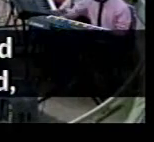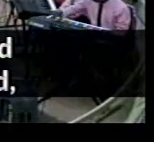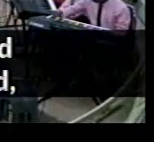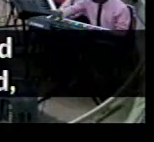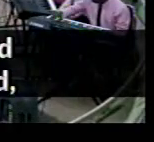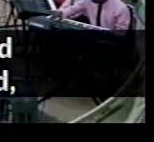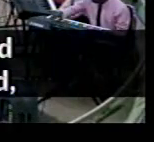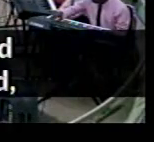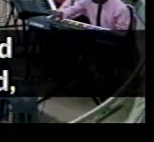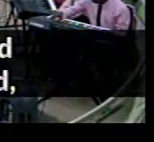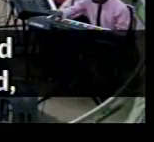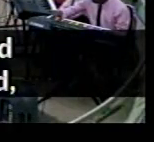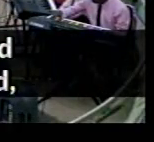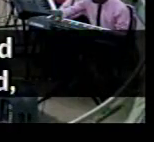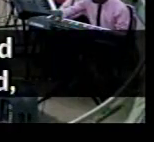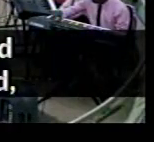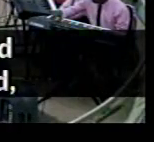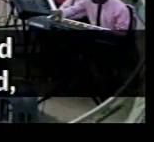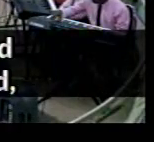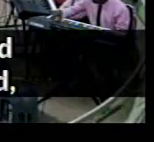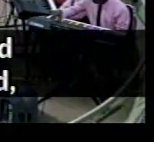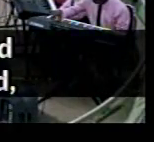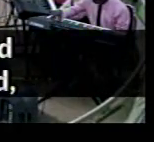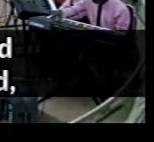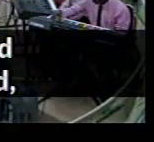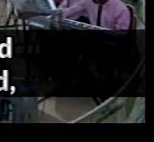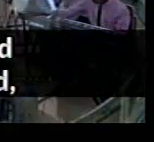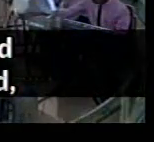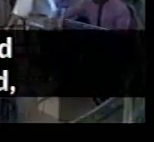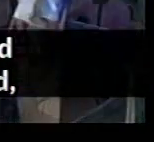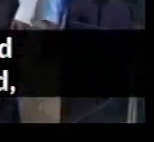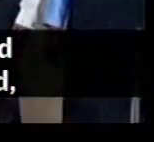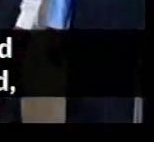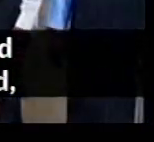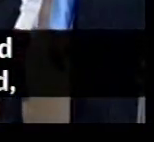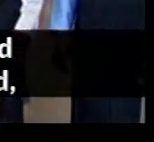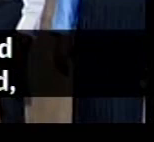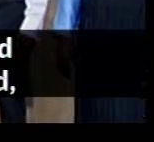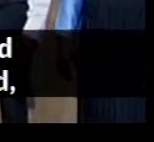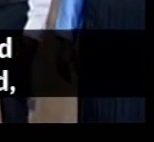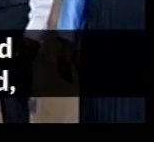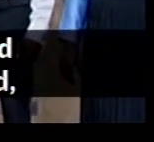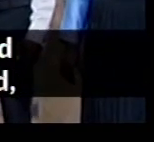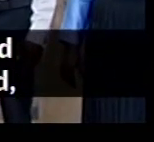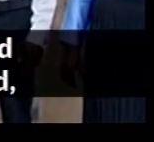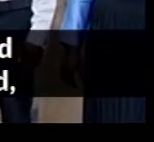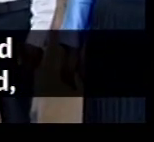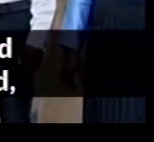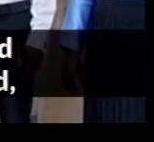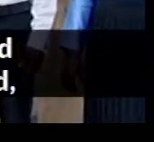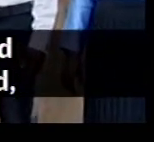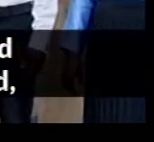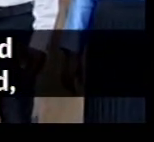For a long time I traveled down a long, lonely